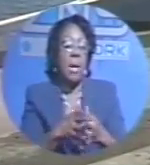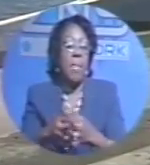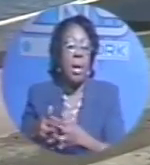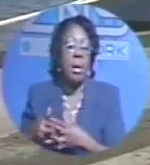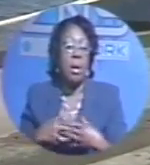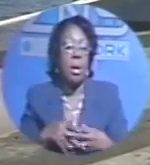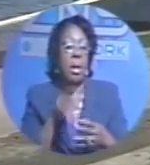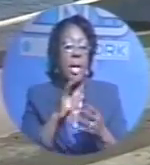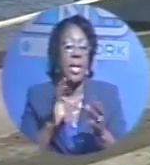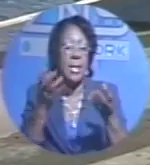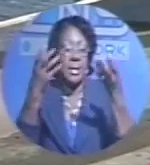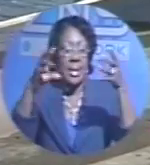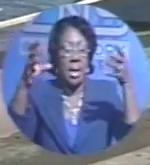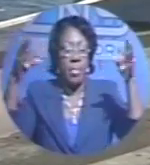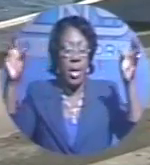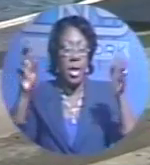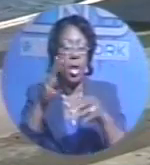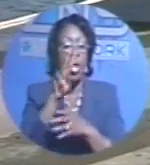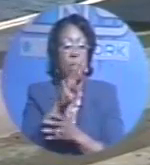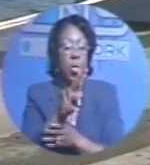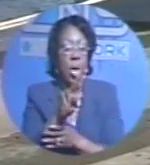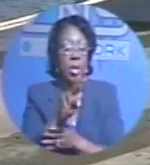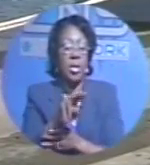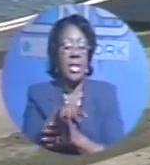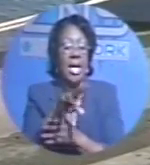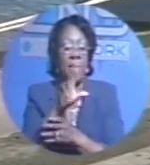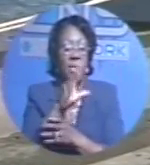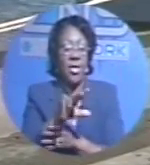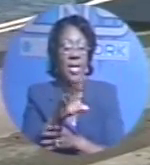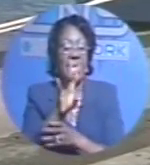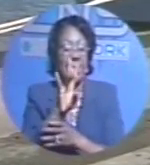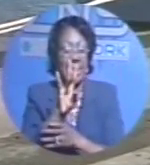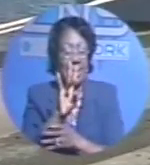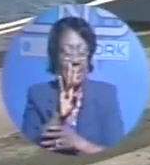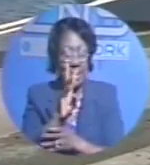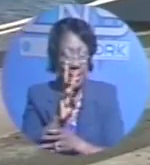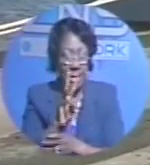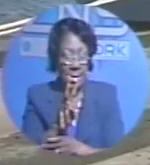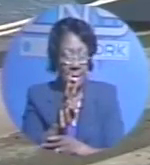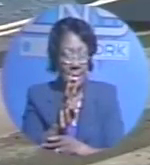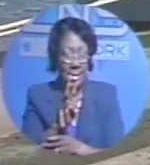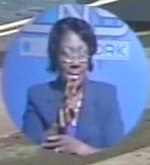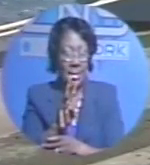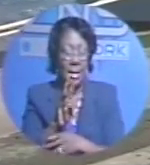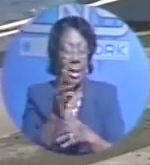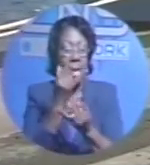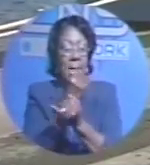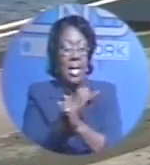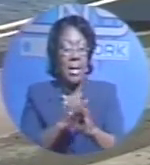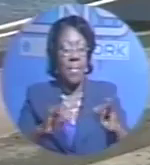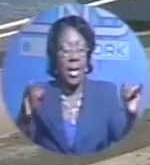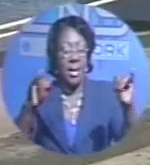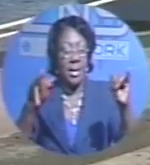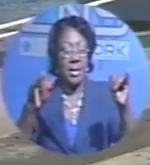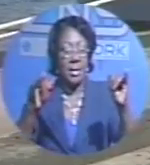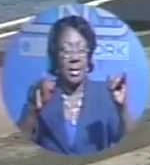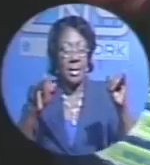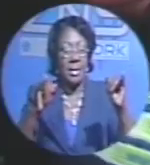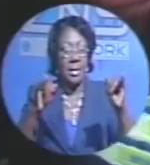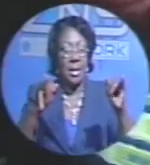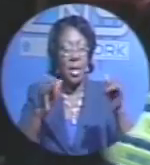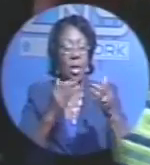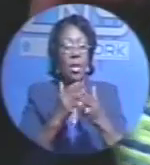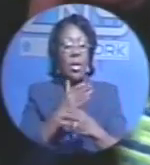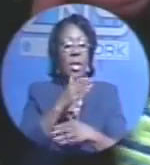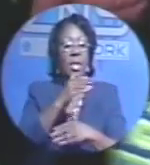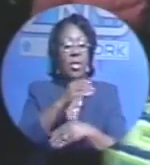its 236th anniversary of independence. Over the past 2 centuries, Americans around the world continue to celebrate the 4th